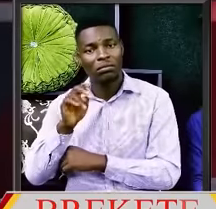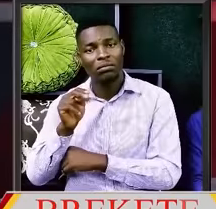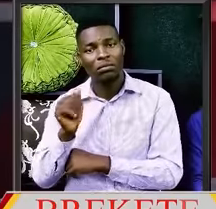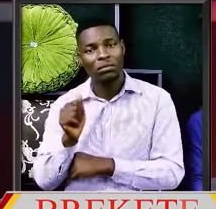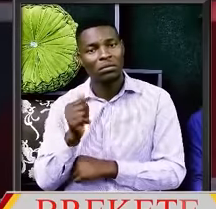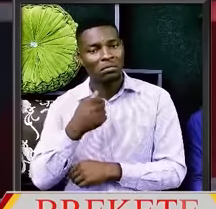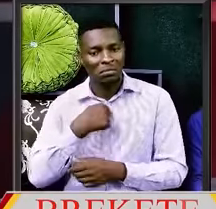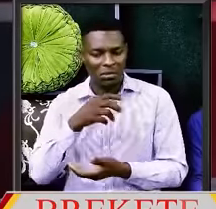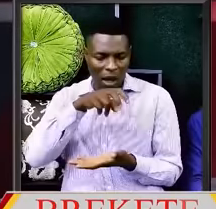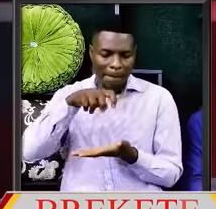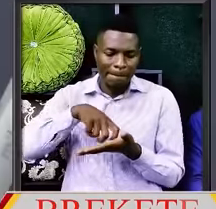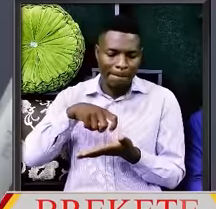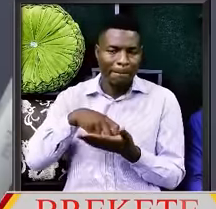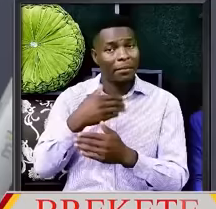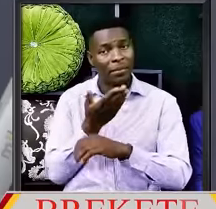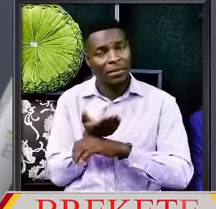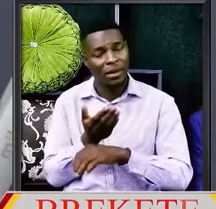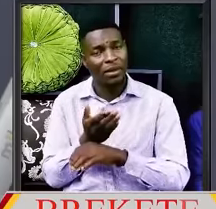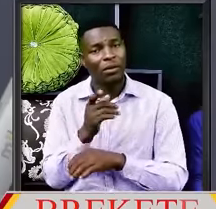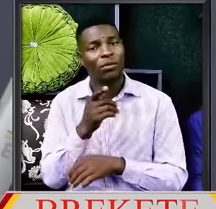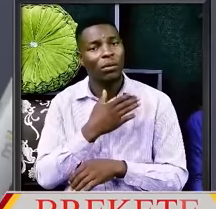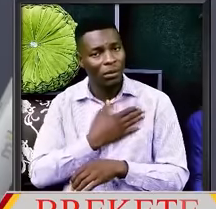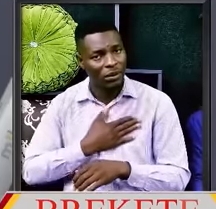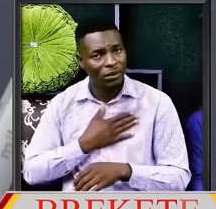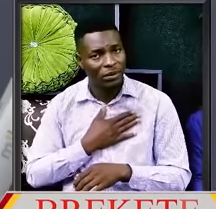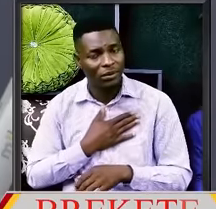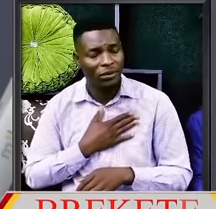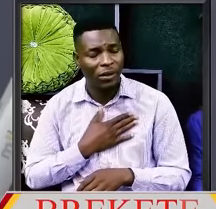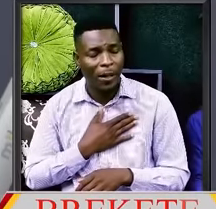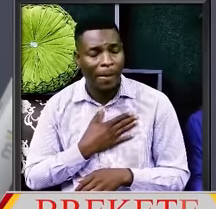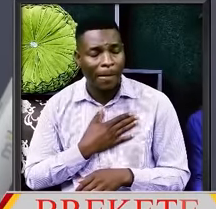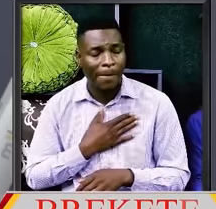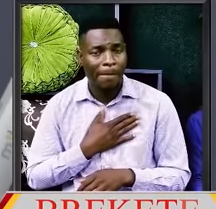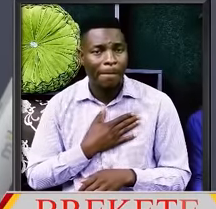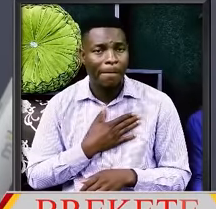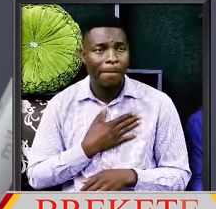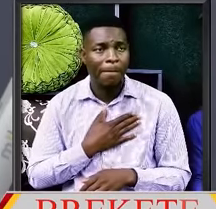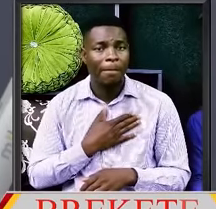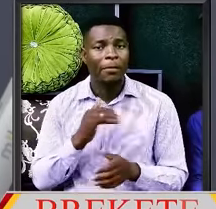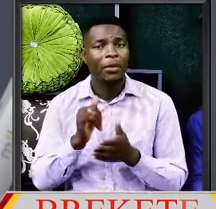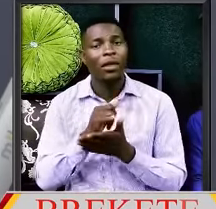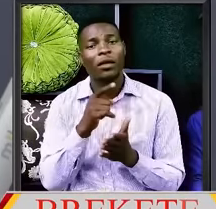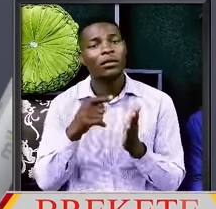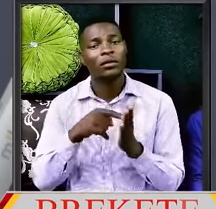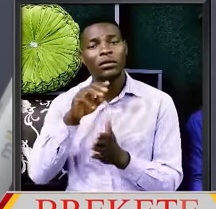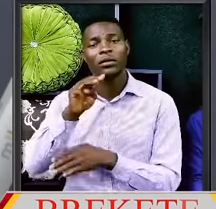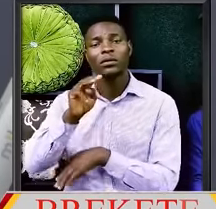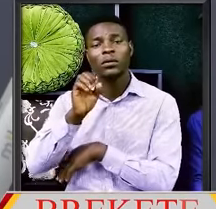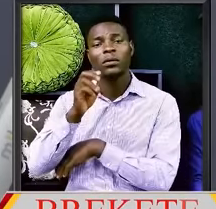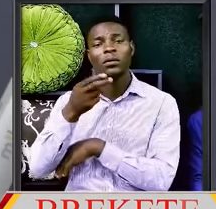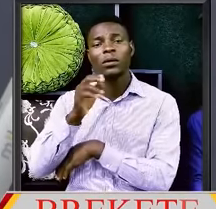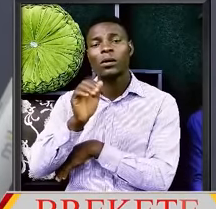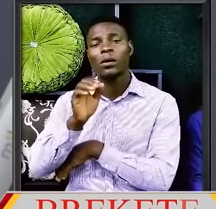begging, I'm on my knees right now, I'm just begging you that, please, that this mobile issue,